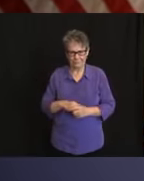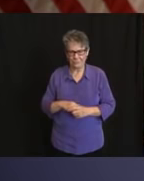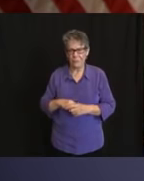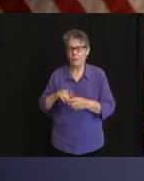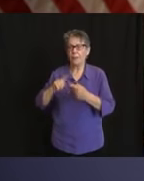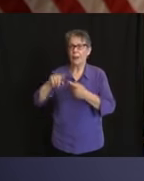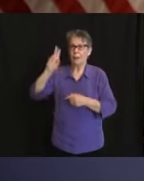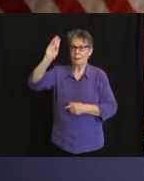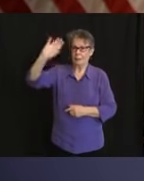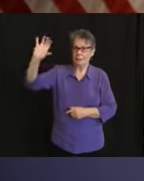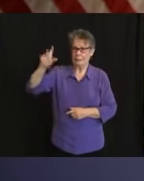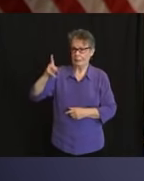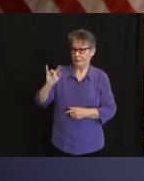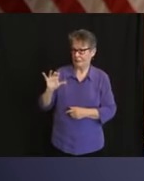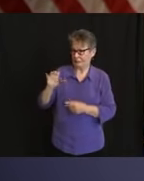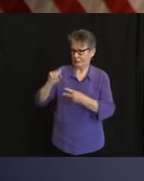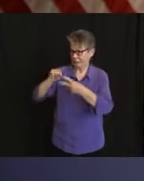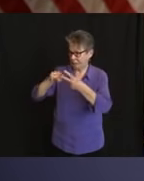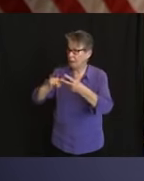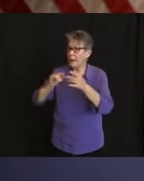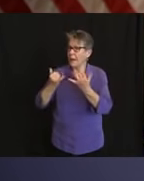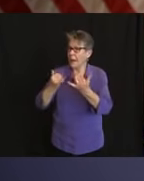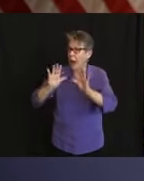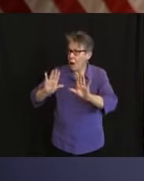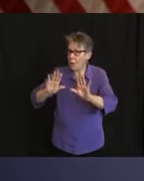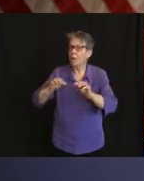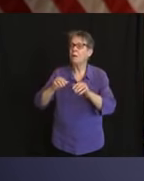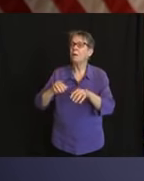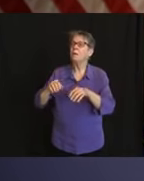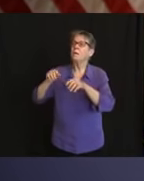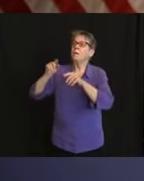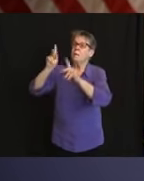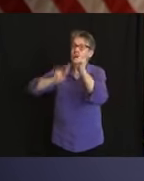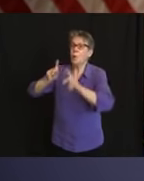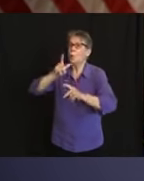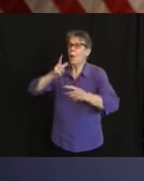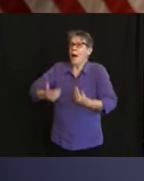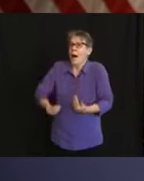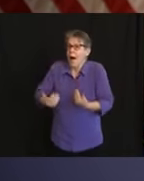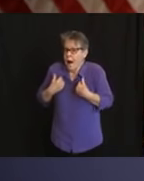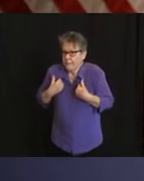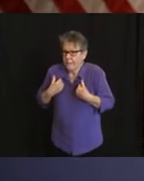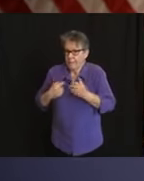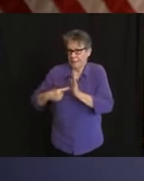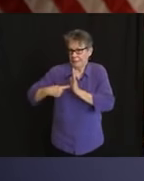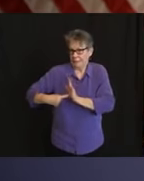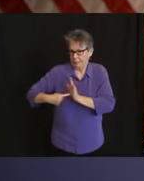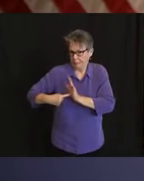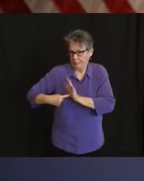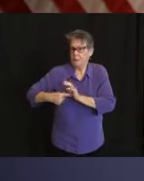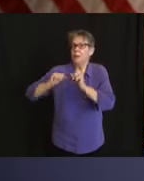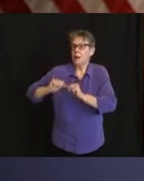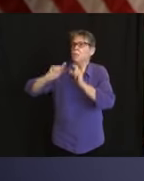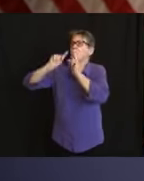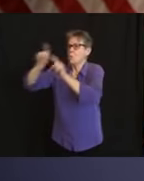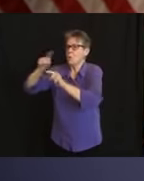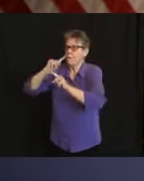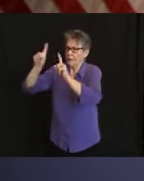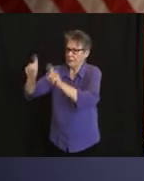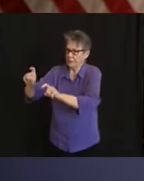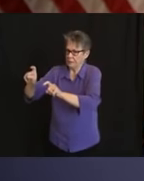And that is a fact, and I think we need to get a waiver, Matt, am I right, if we pursue that otherwise? I think probably